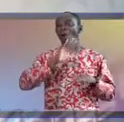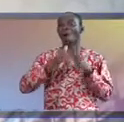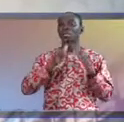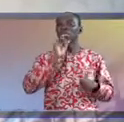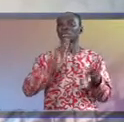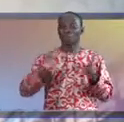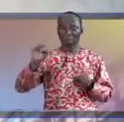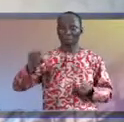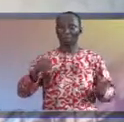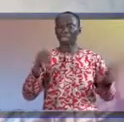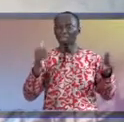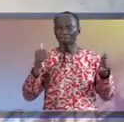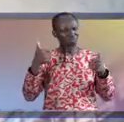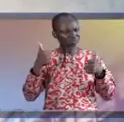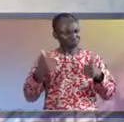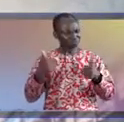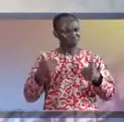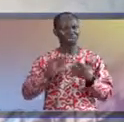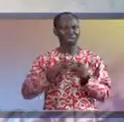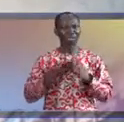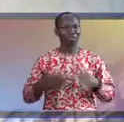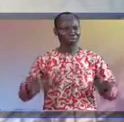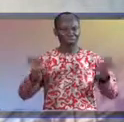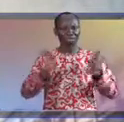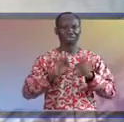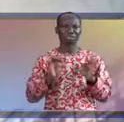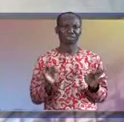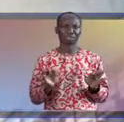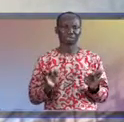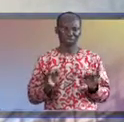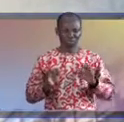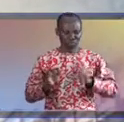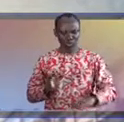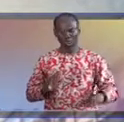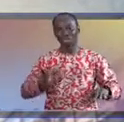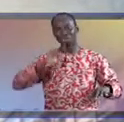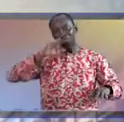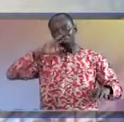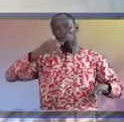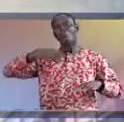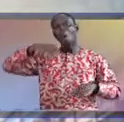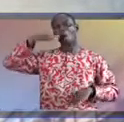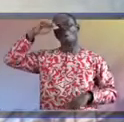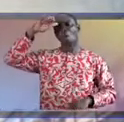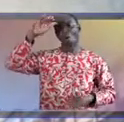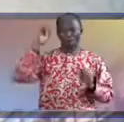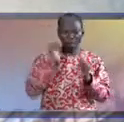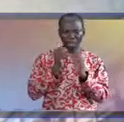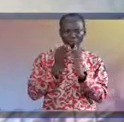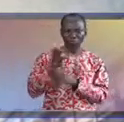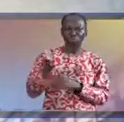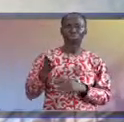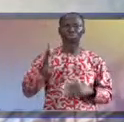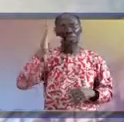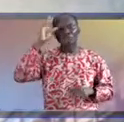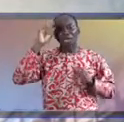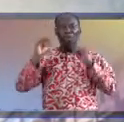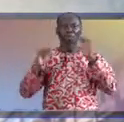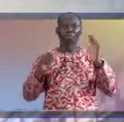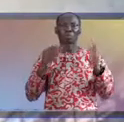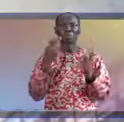nyina yankopon bon wo suprekope e firi emofra kosi won mpanimfo won awofo merima